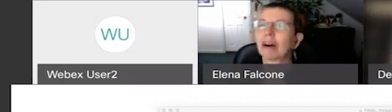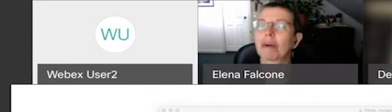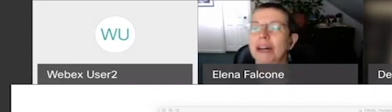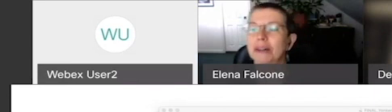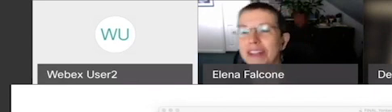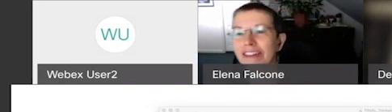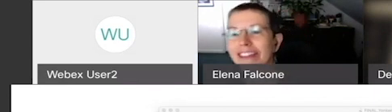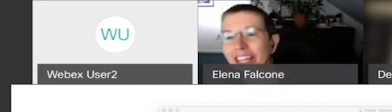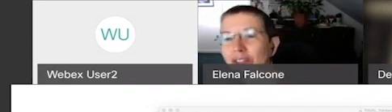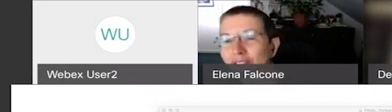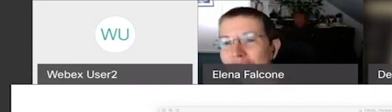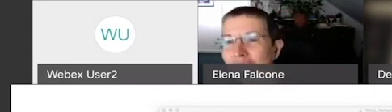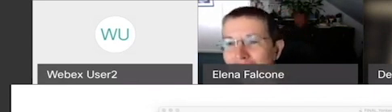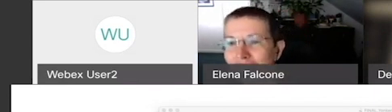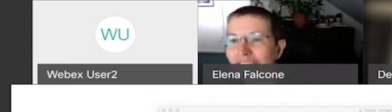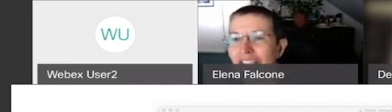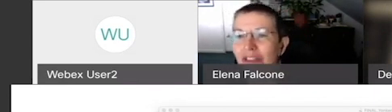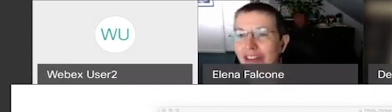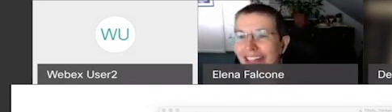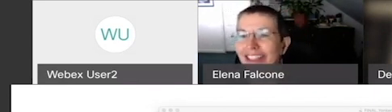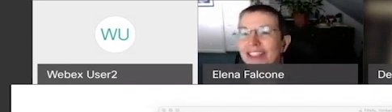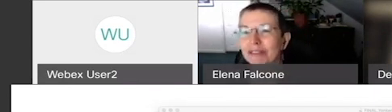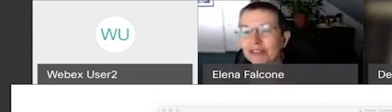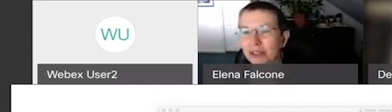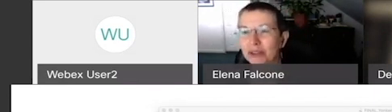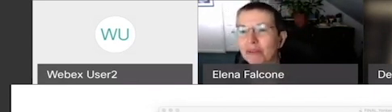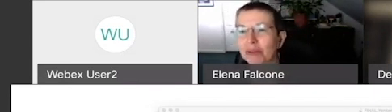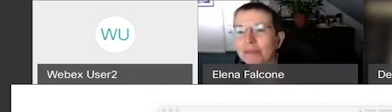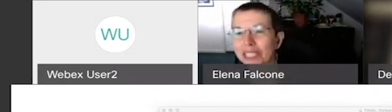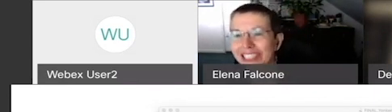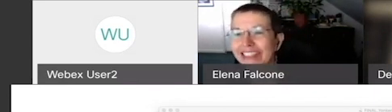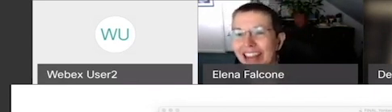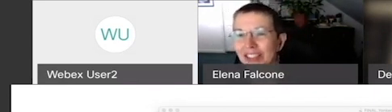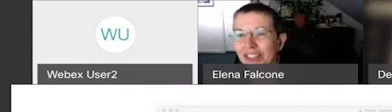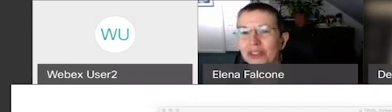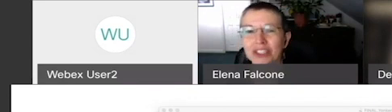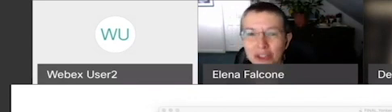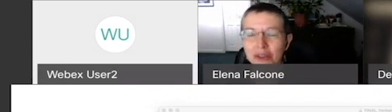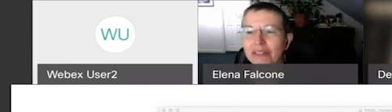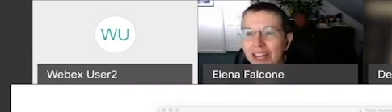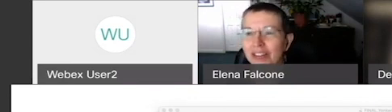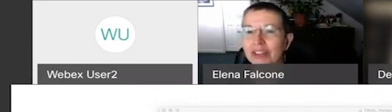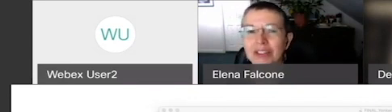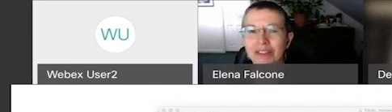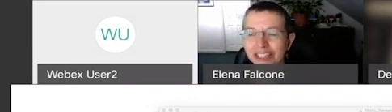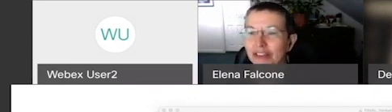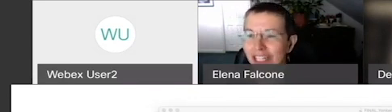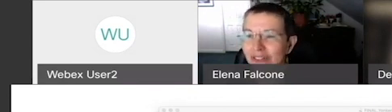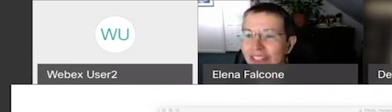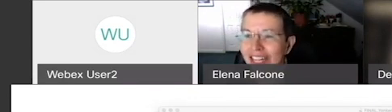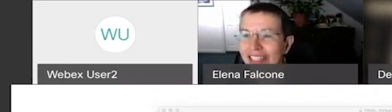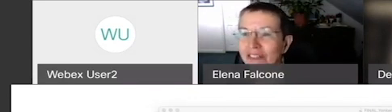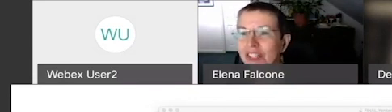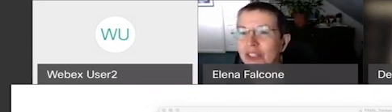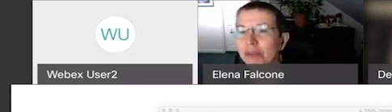Wow, Sarah, thank you for this clear, direct review of what it means to actually do advanced directives and